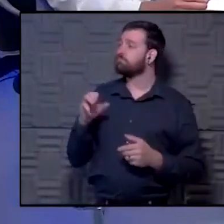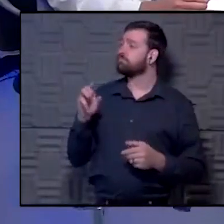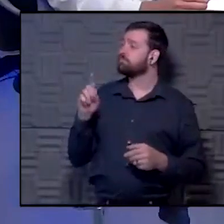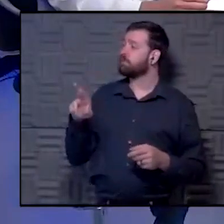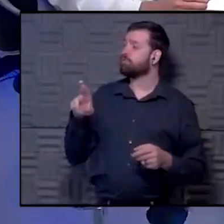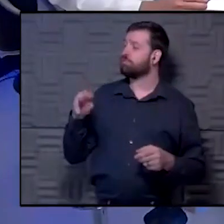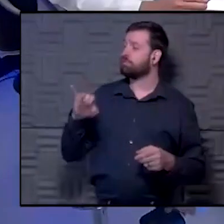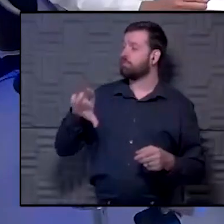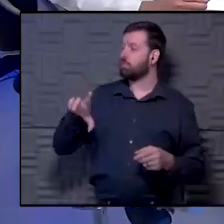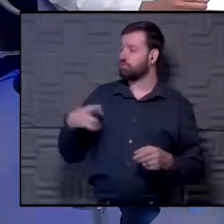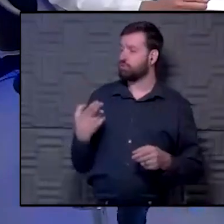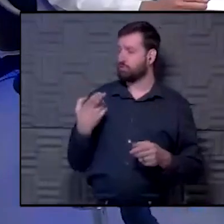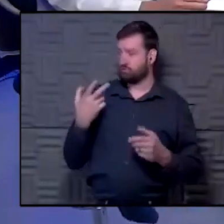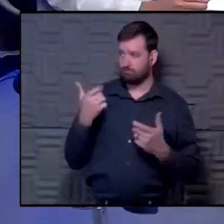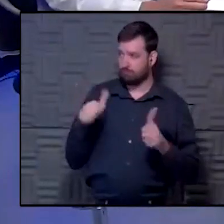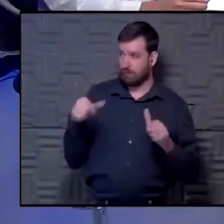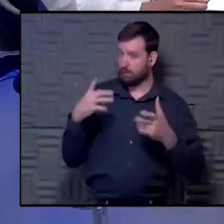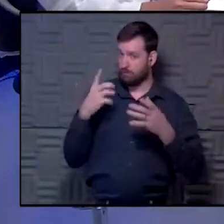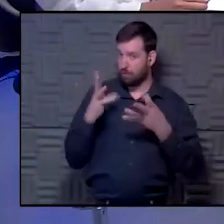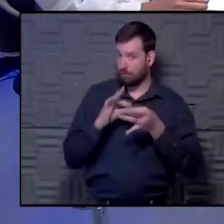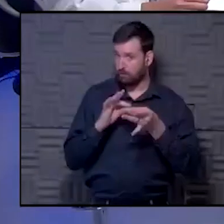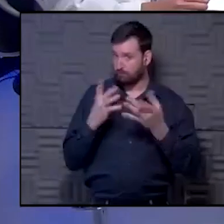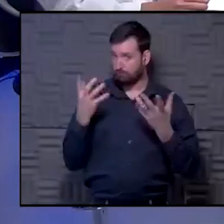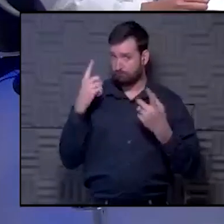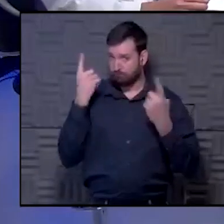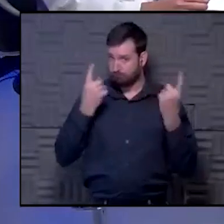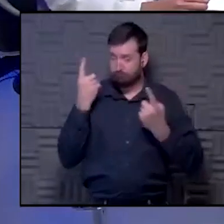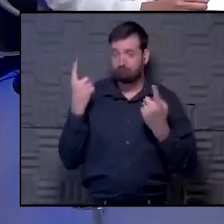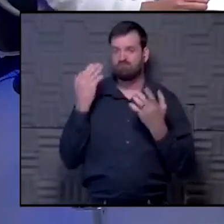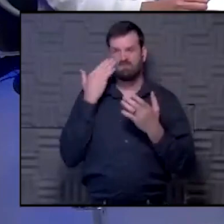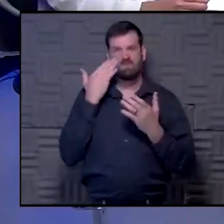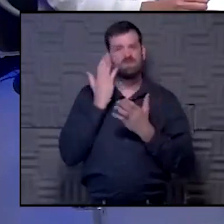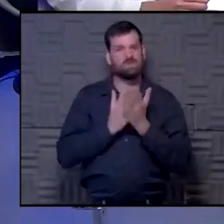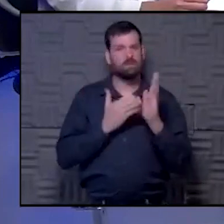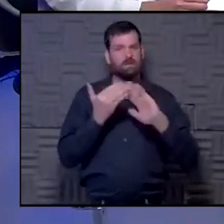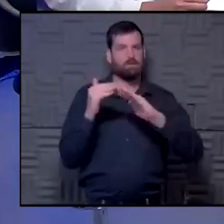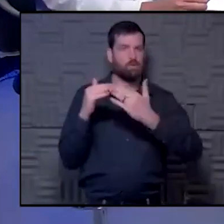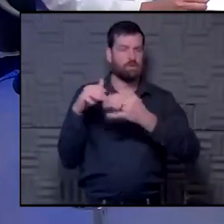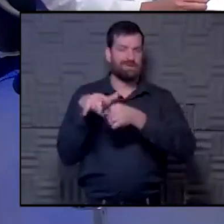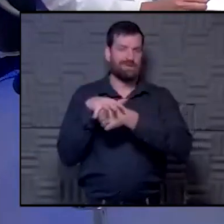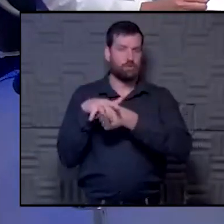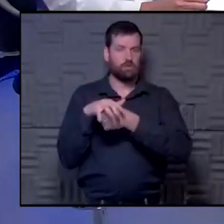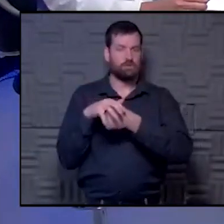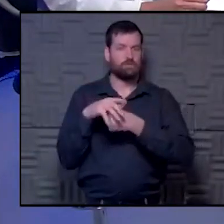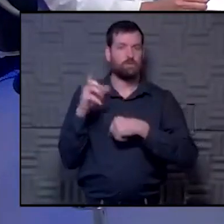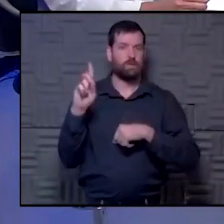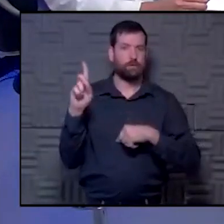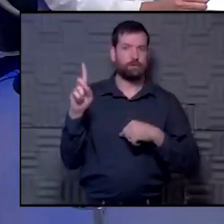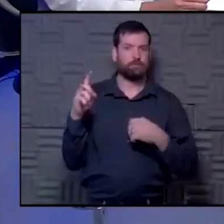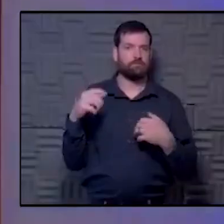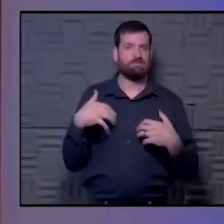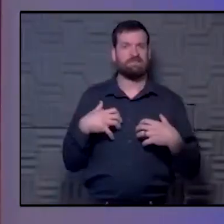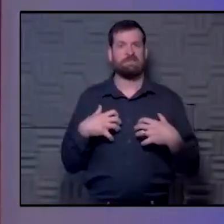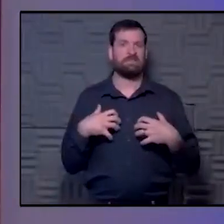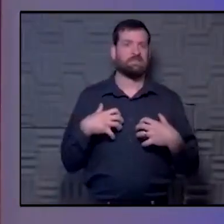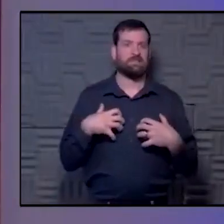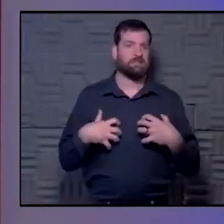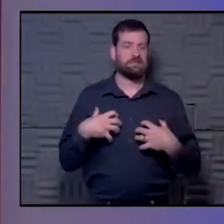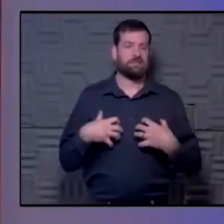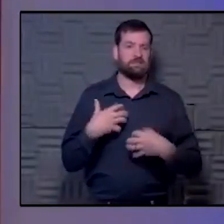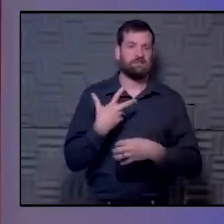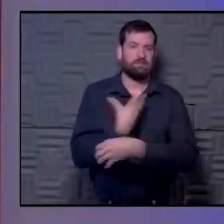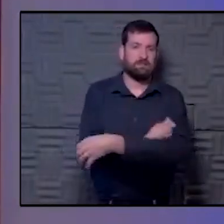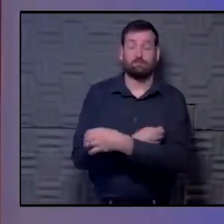that you might have about that very question. Do you know about some of the communities and some of the areas that have been vaccine hesitant in the United States? Well, I